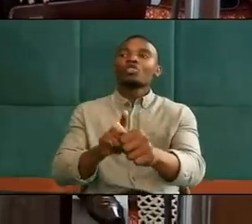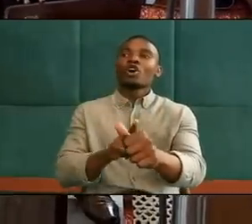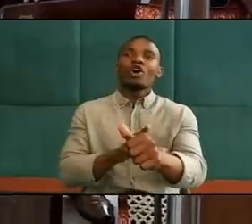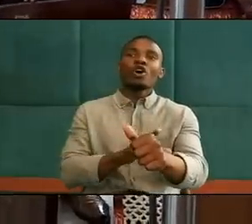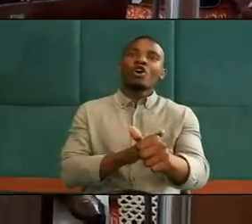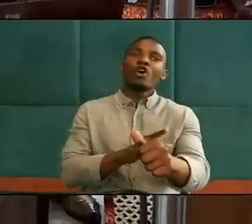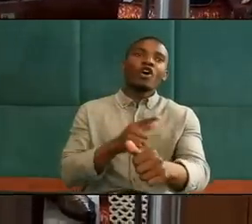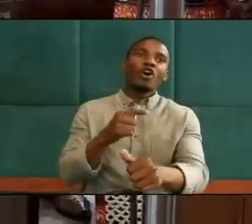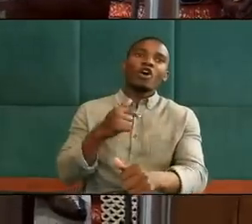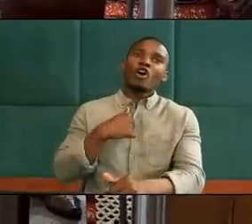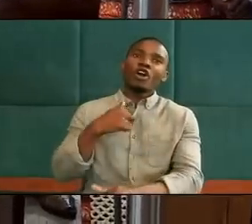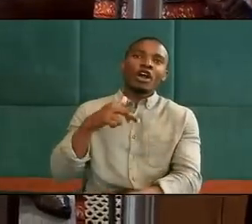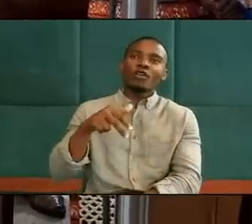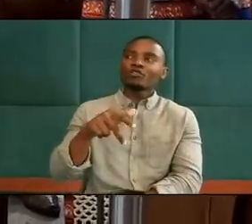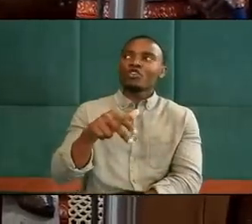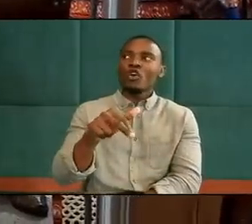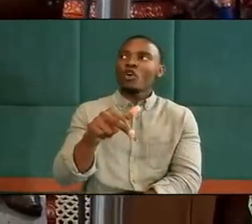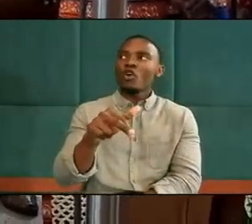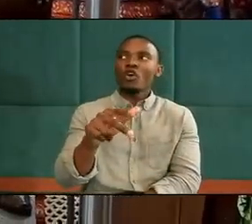God bless you. God, I need you.